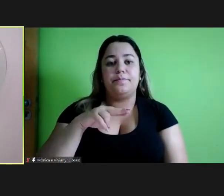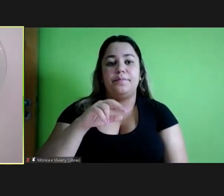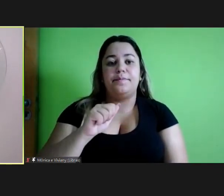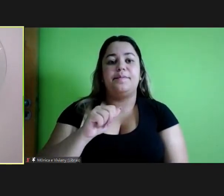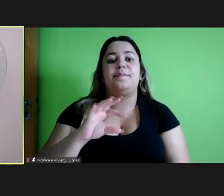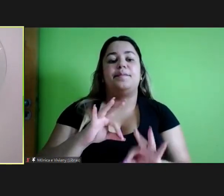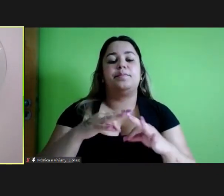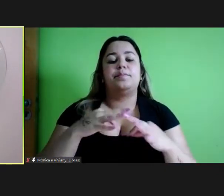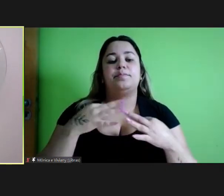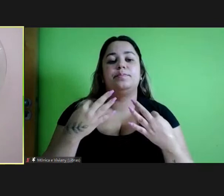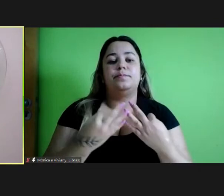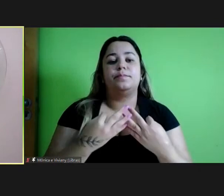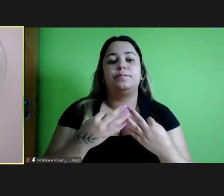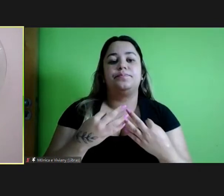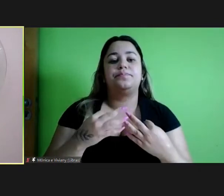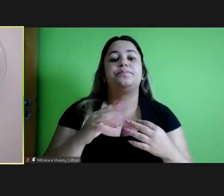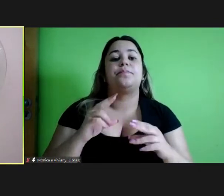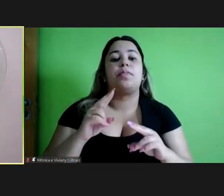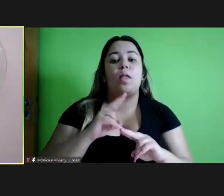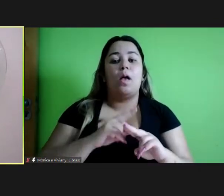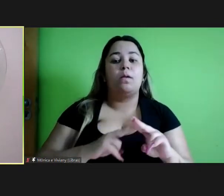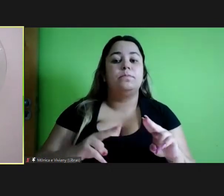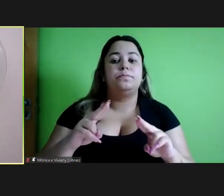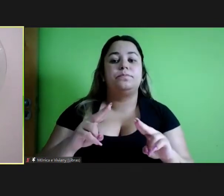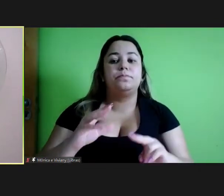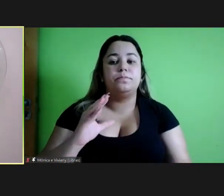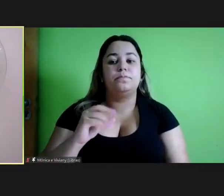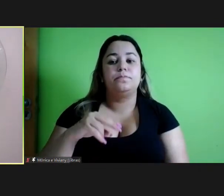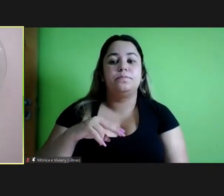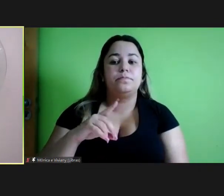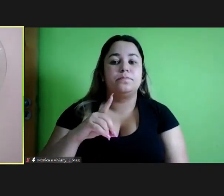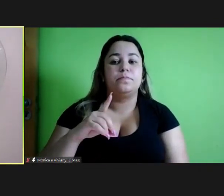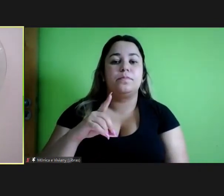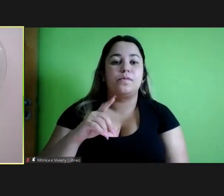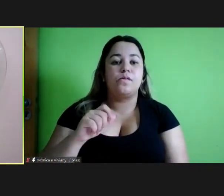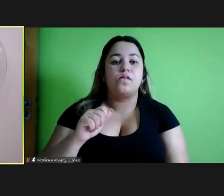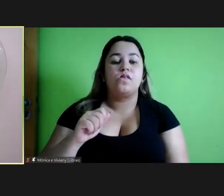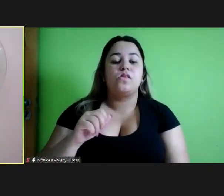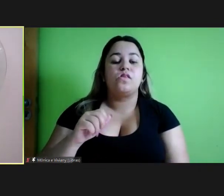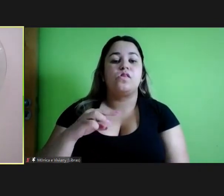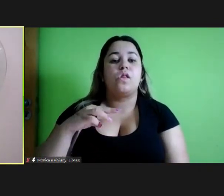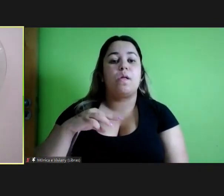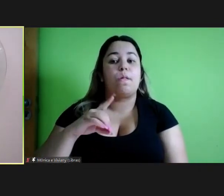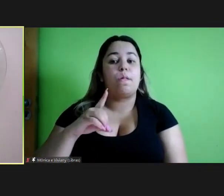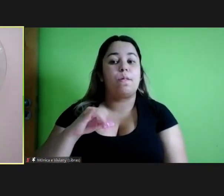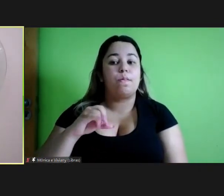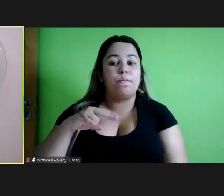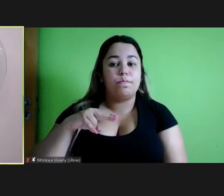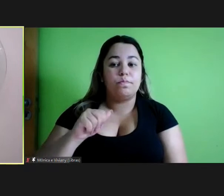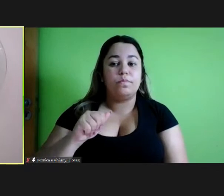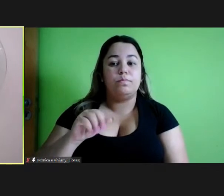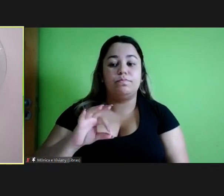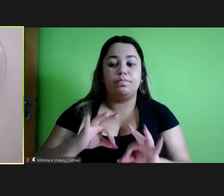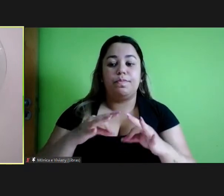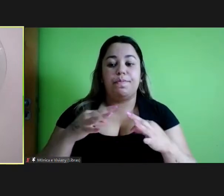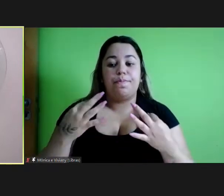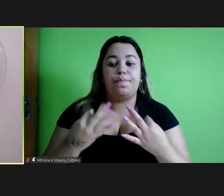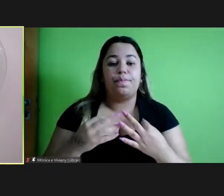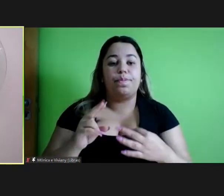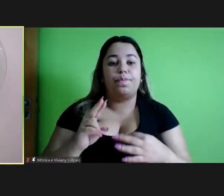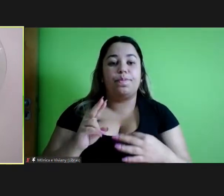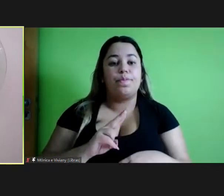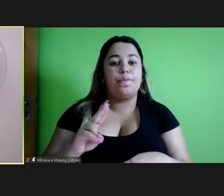and PhD by the Western University, and associate professor in family